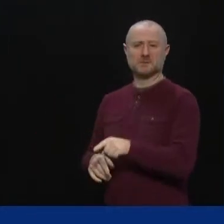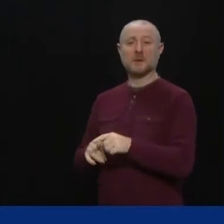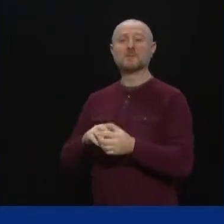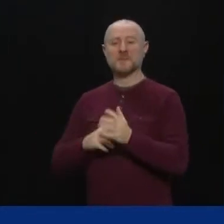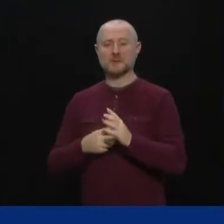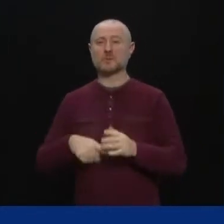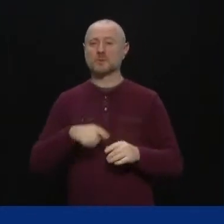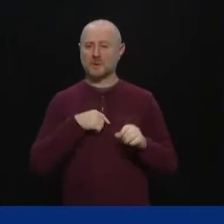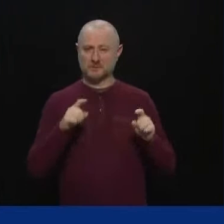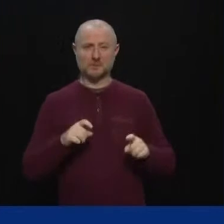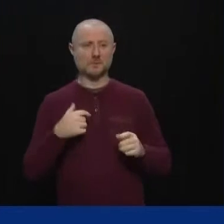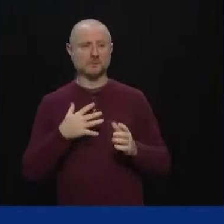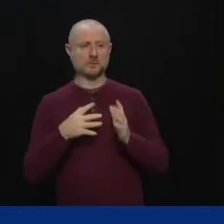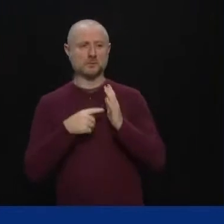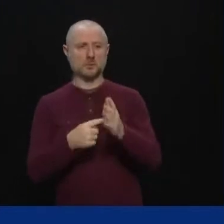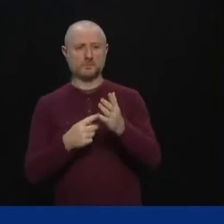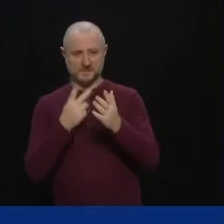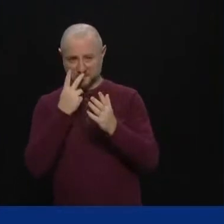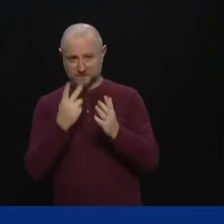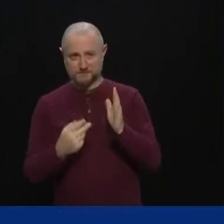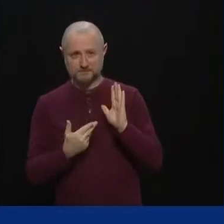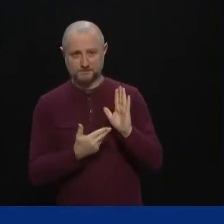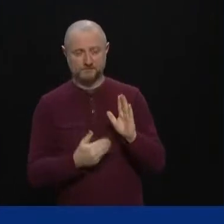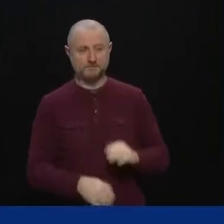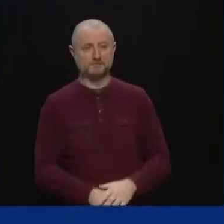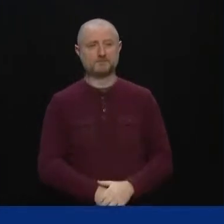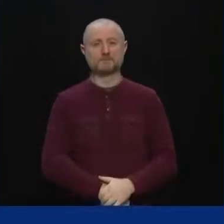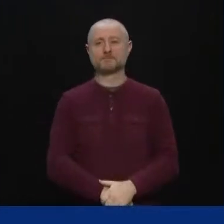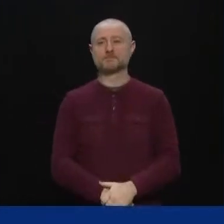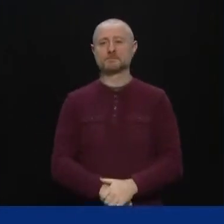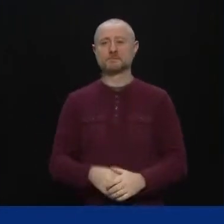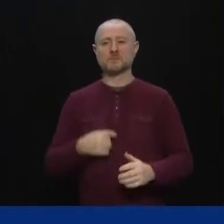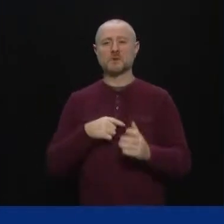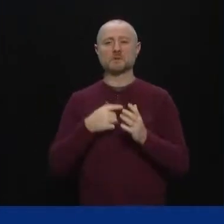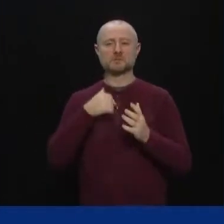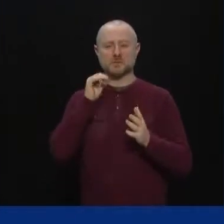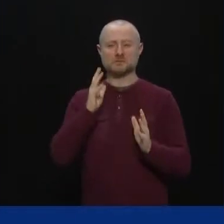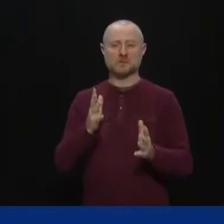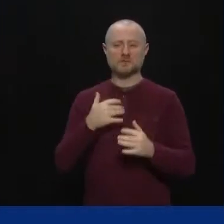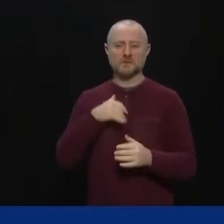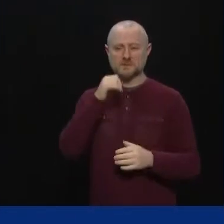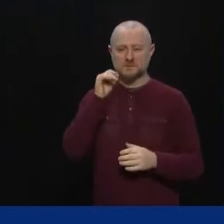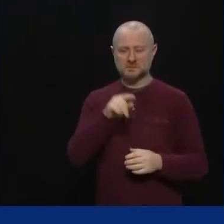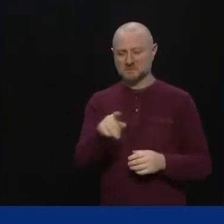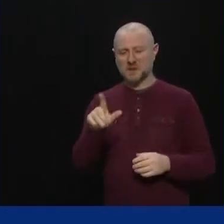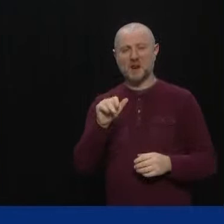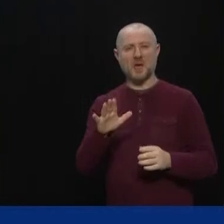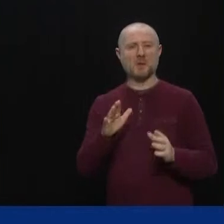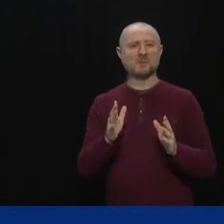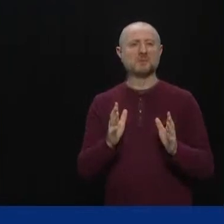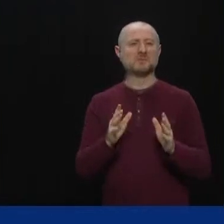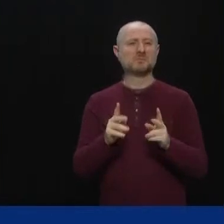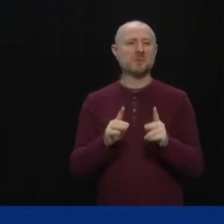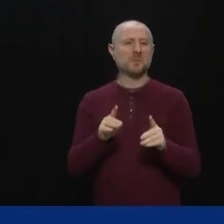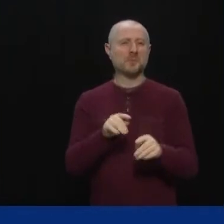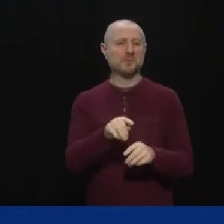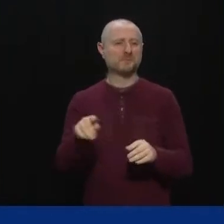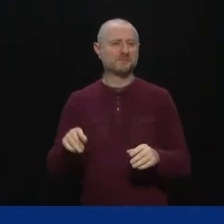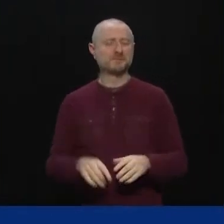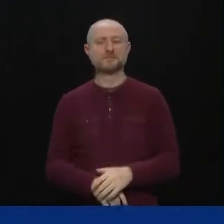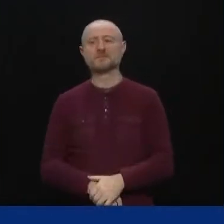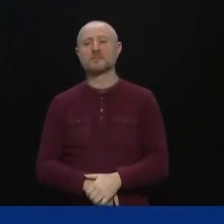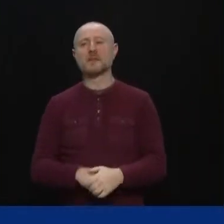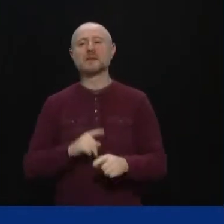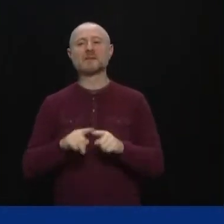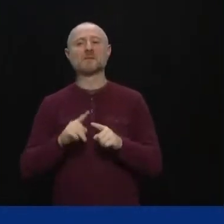going to show you what this looks like here, because I just talked to some of the individuals in the lab. There's different ways to analyze test